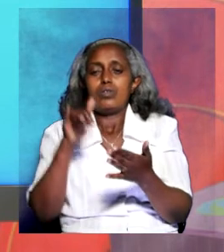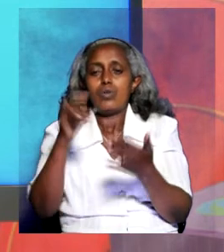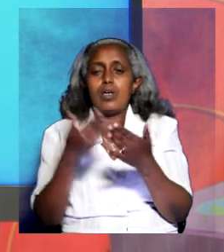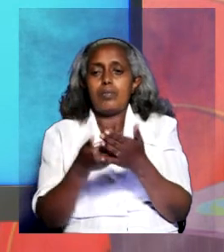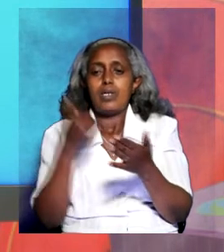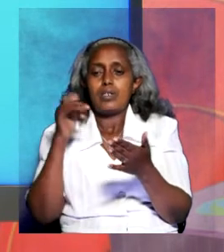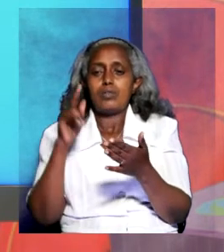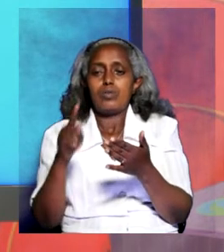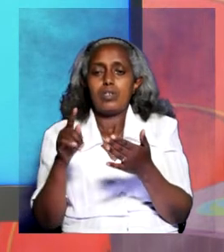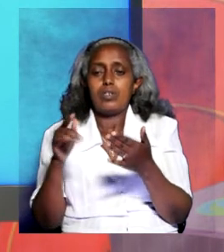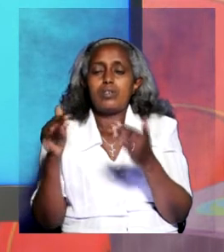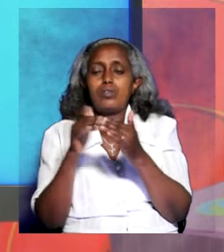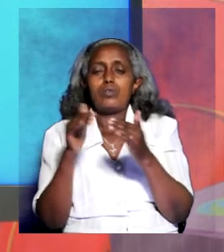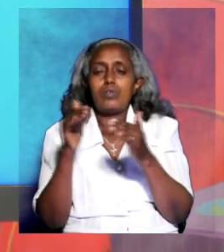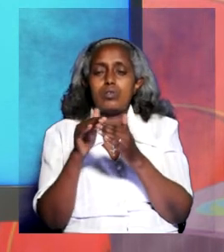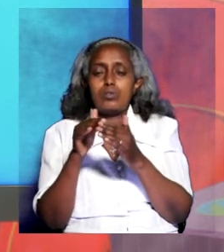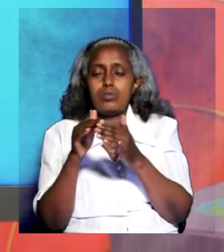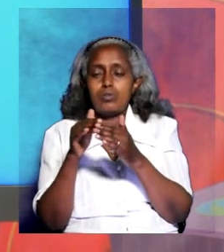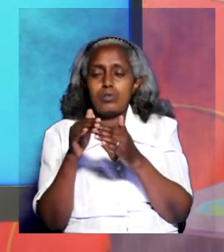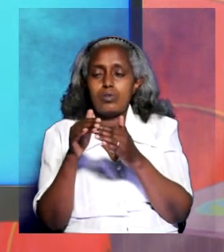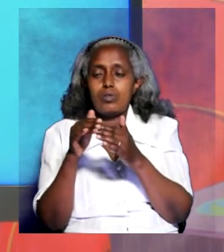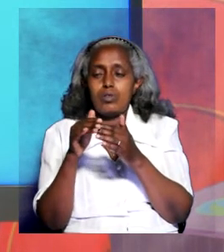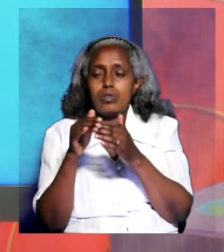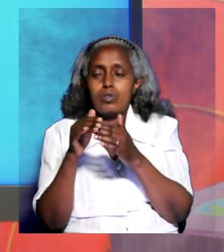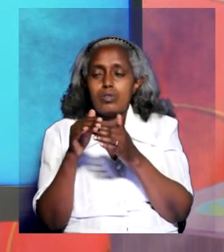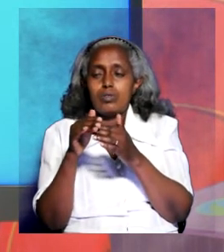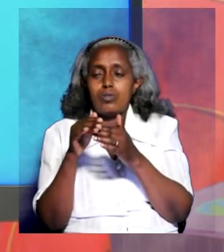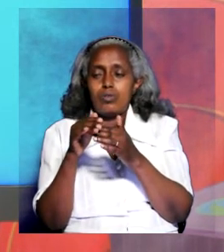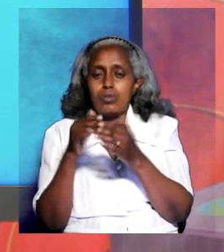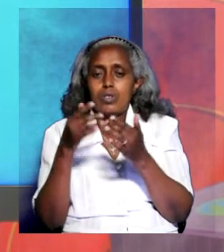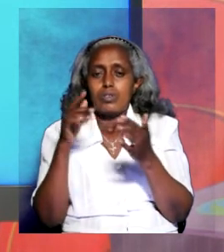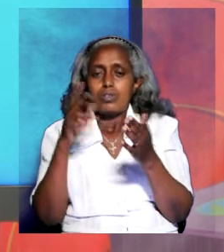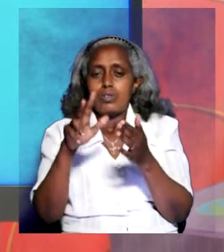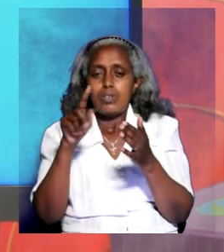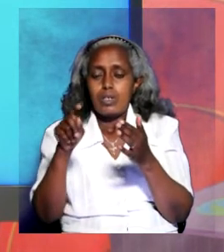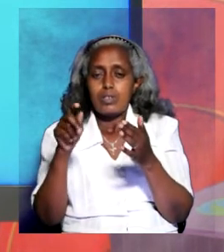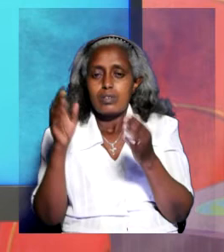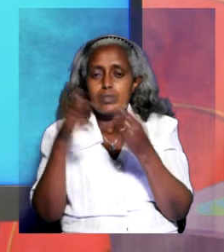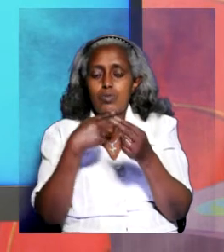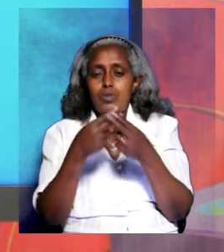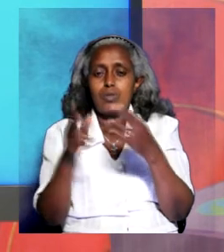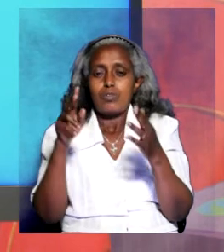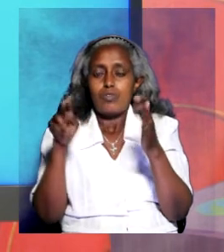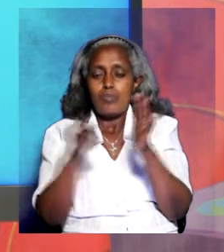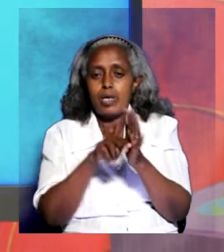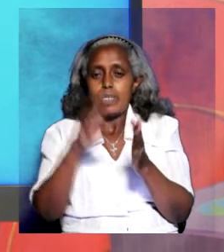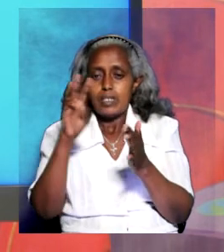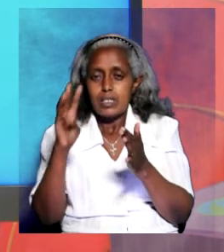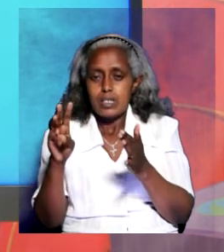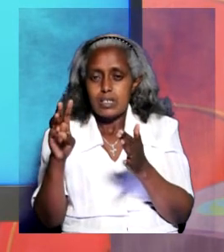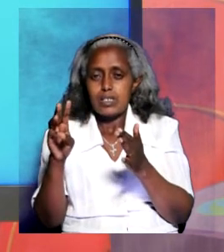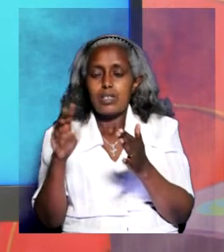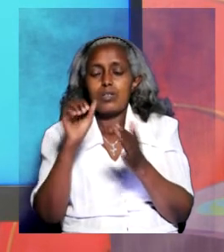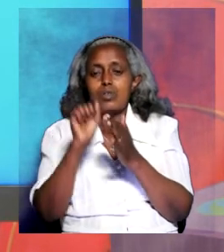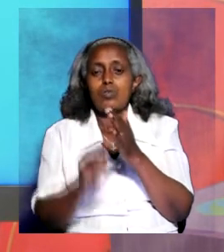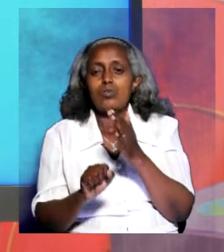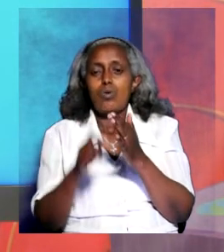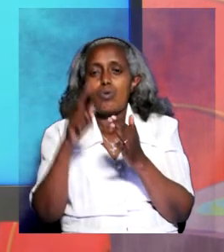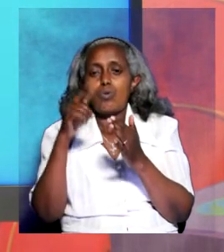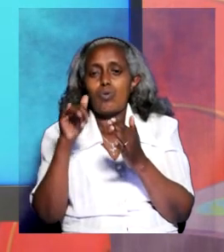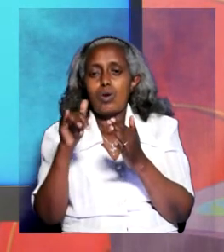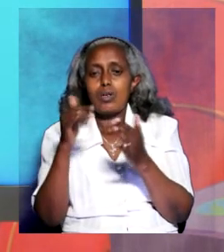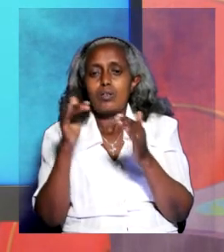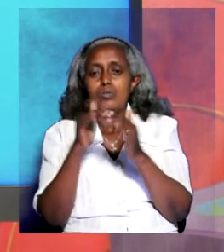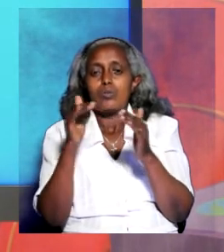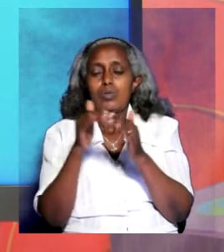minus 1 is equal to minus 3x, the product of the two, it is minus 6. So y